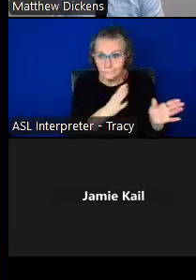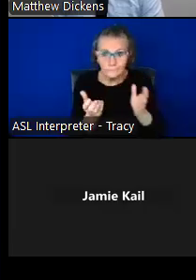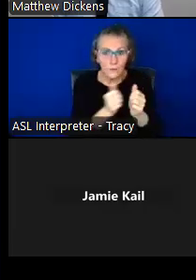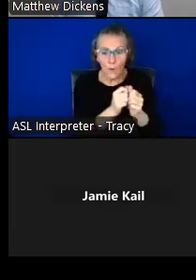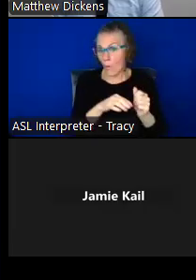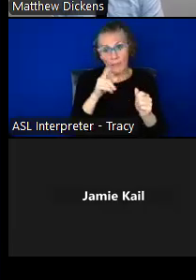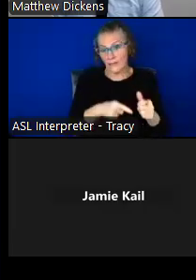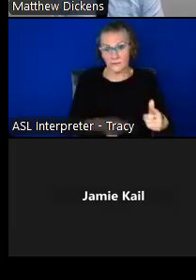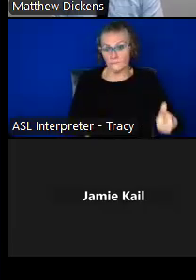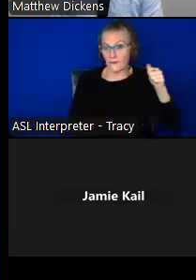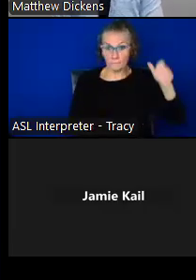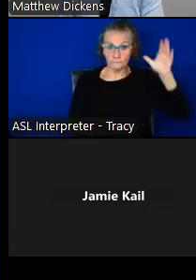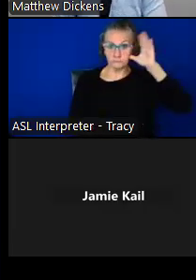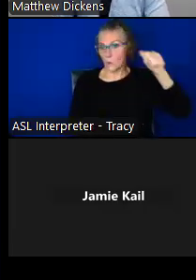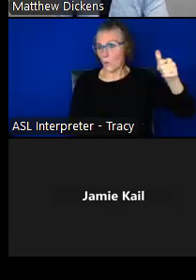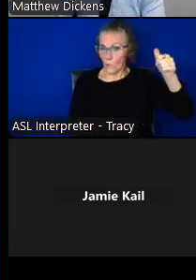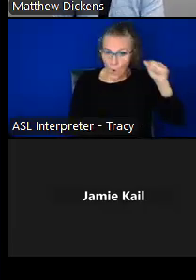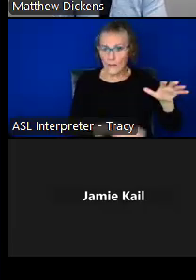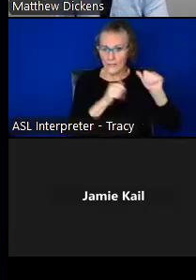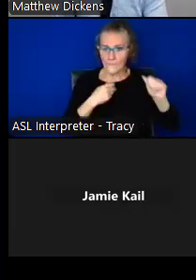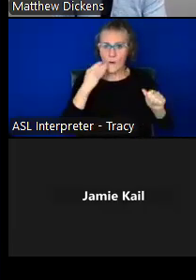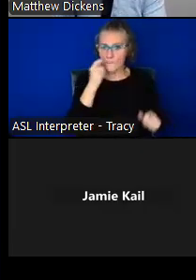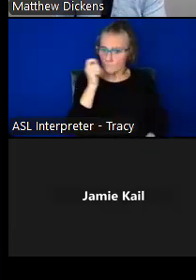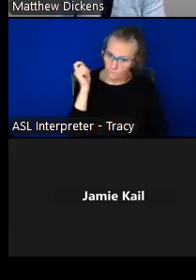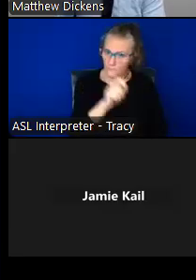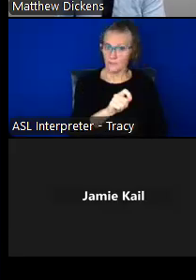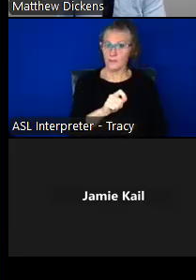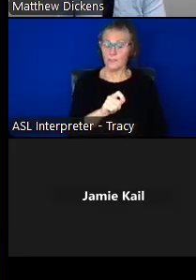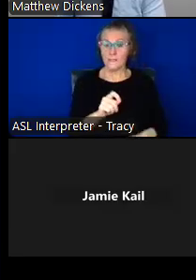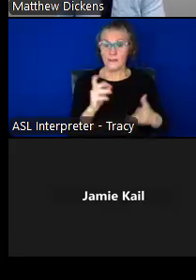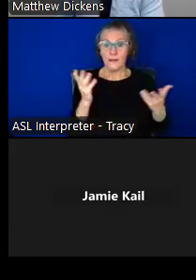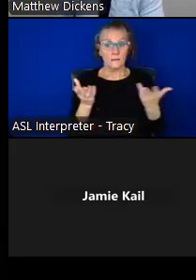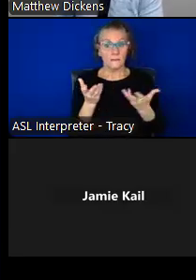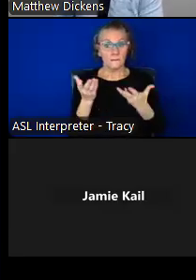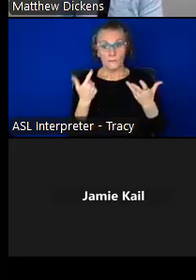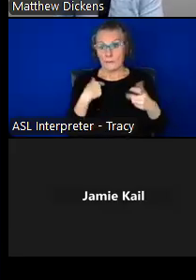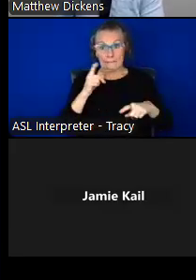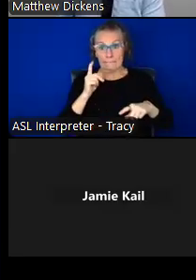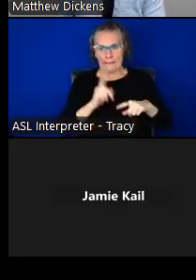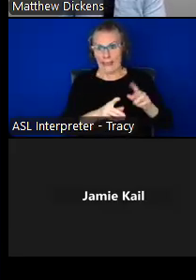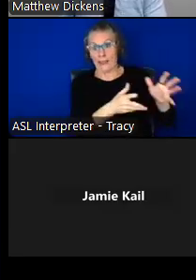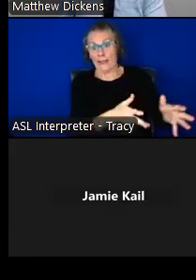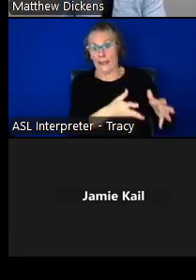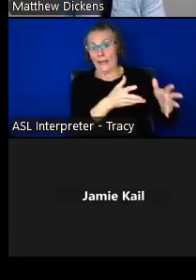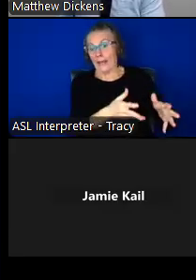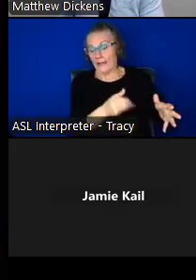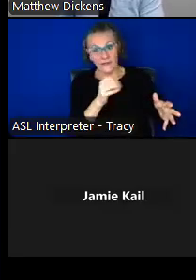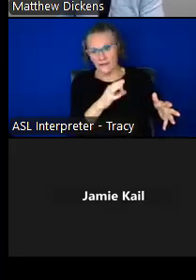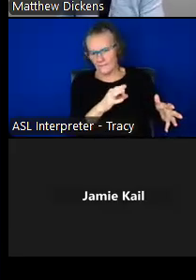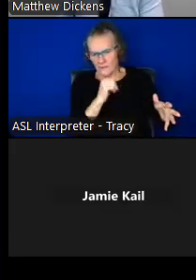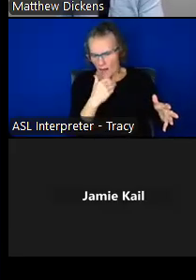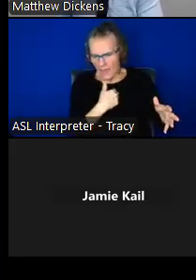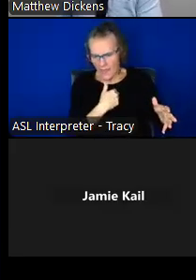out refuses wanting to leave their home. And, we can't leave individuals who don't have capacity to make